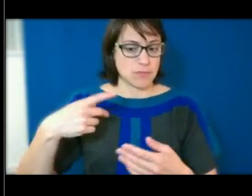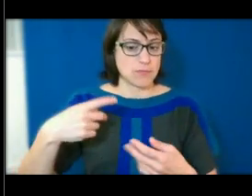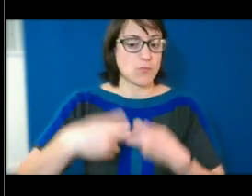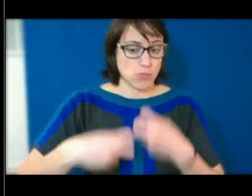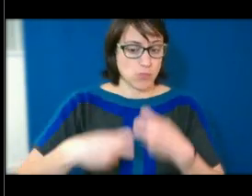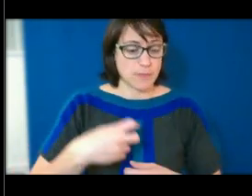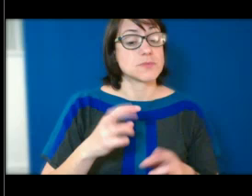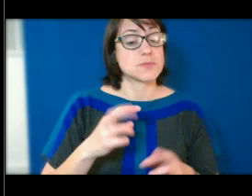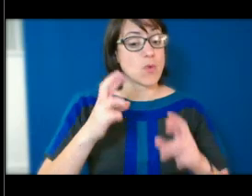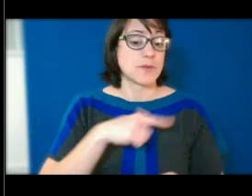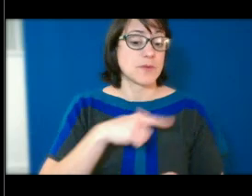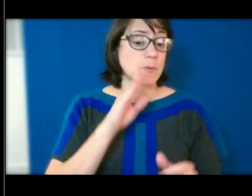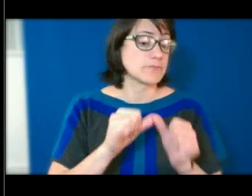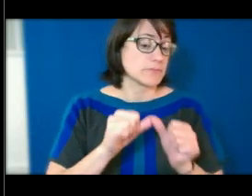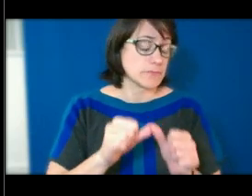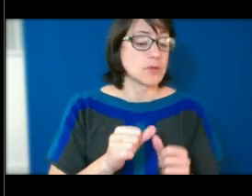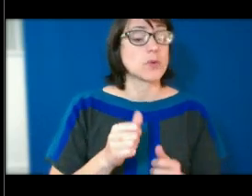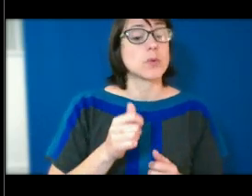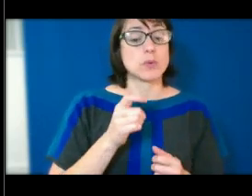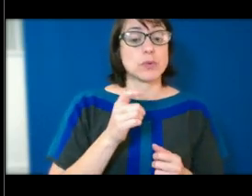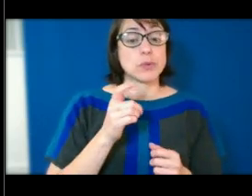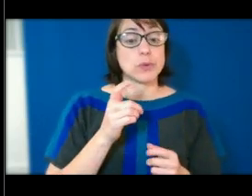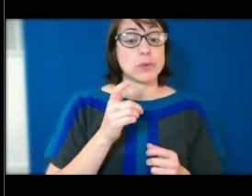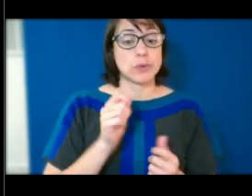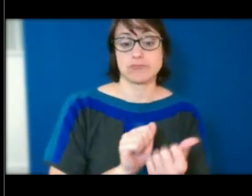challenge of marine debris. Thank you.